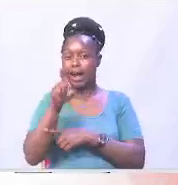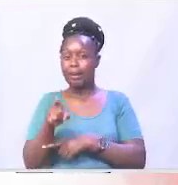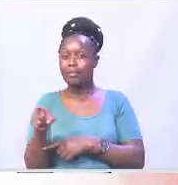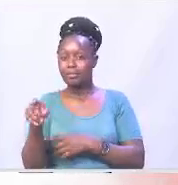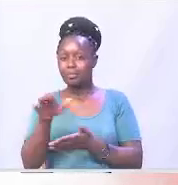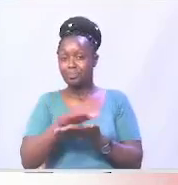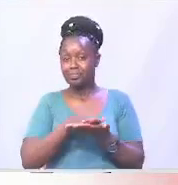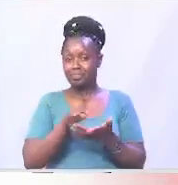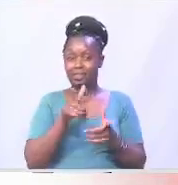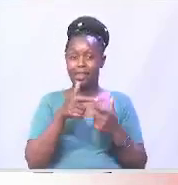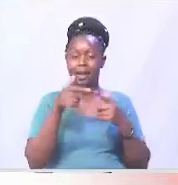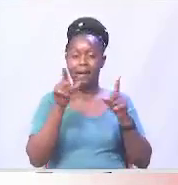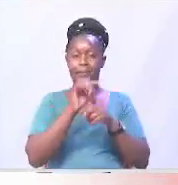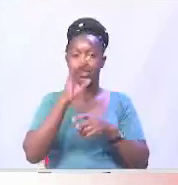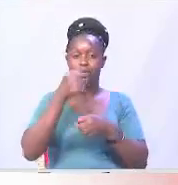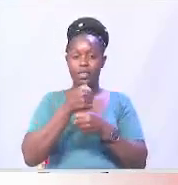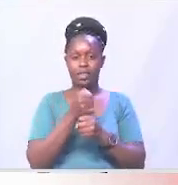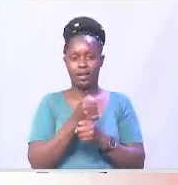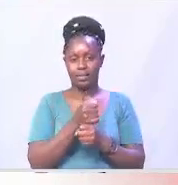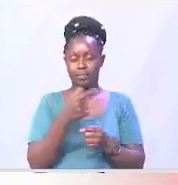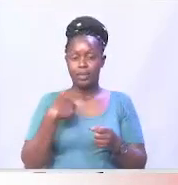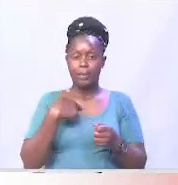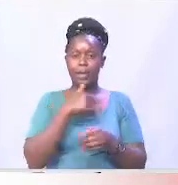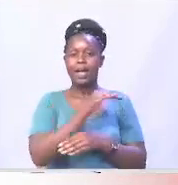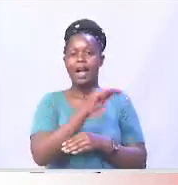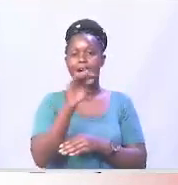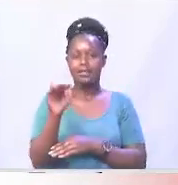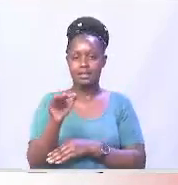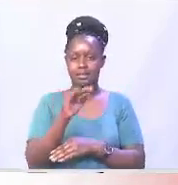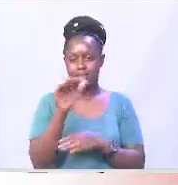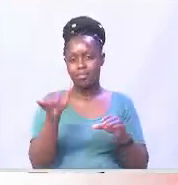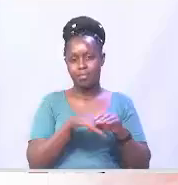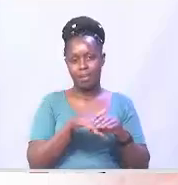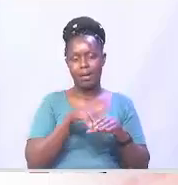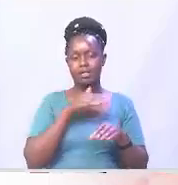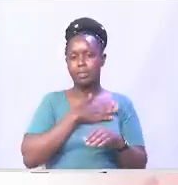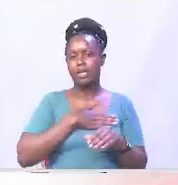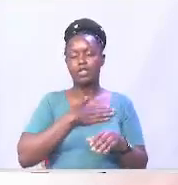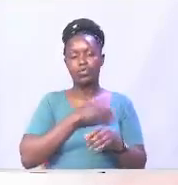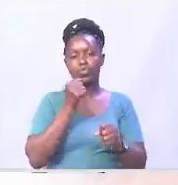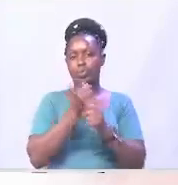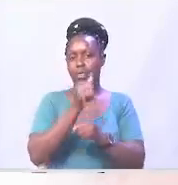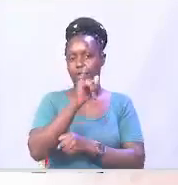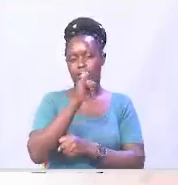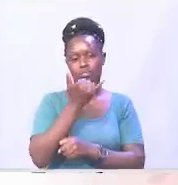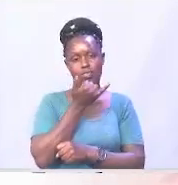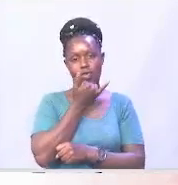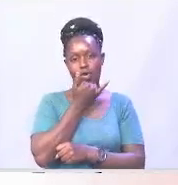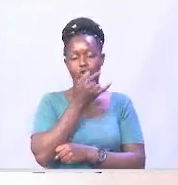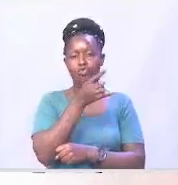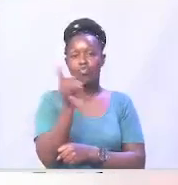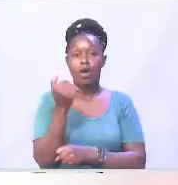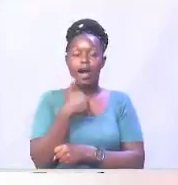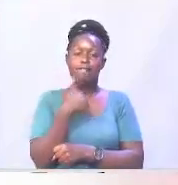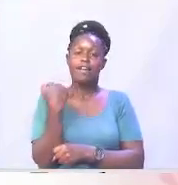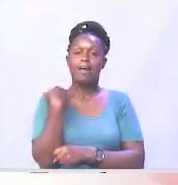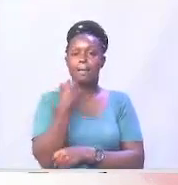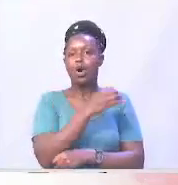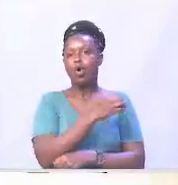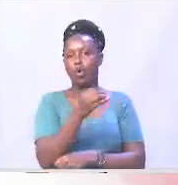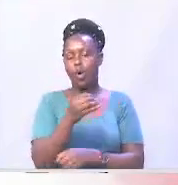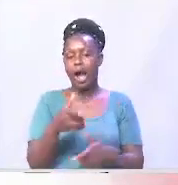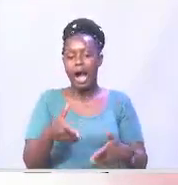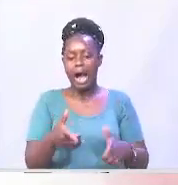my colleagues, what you are doing is very wrong. Stop it. You do not have the numbers. Allow us to make these amendments because it